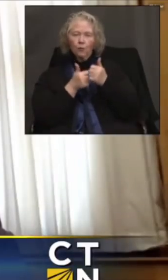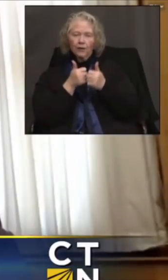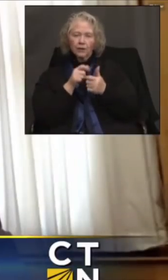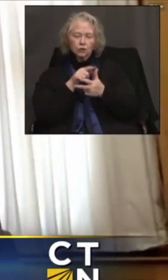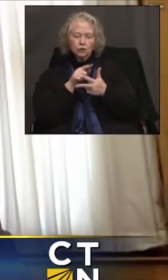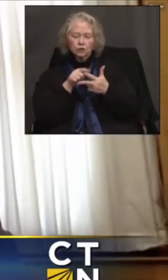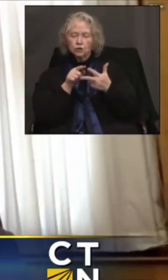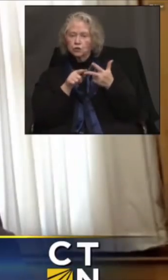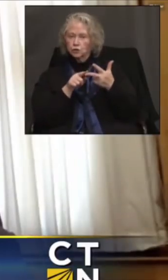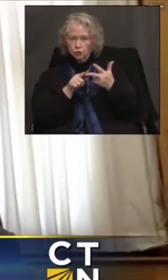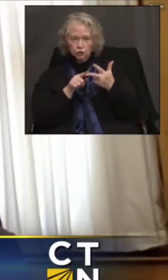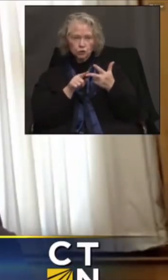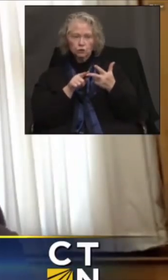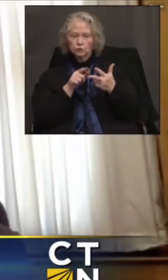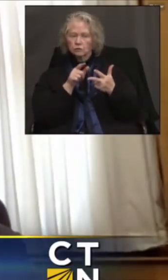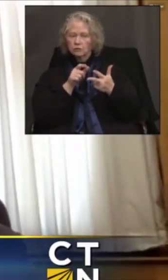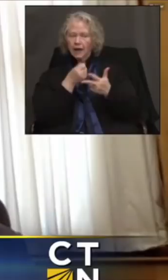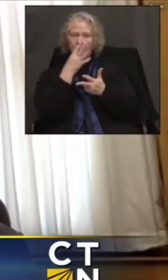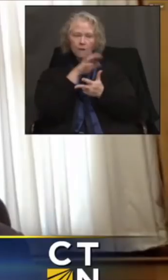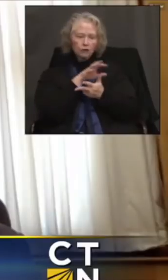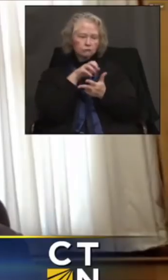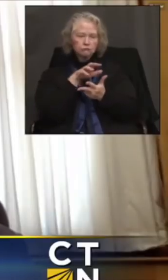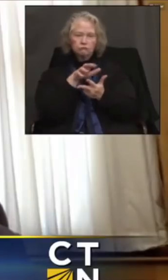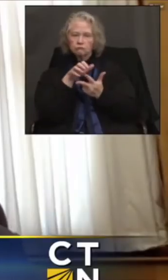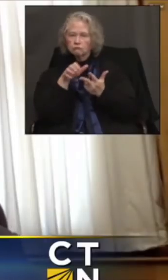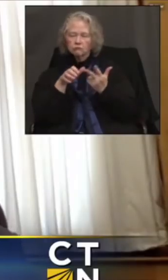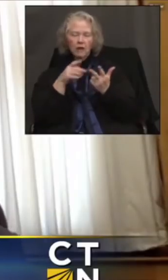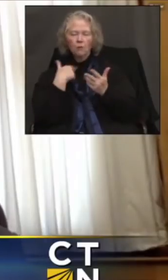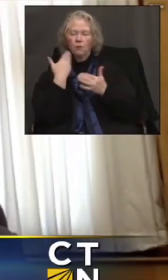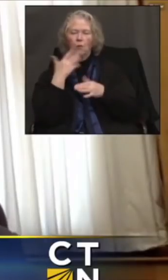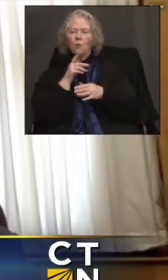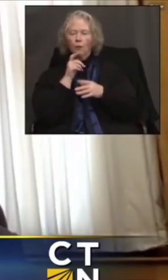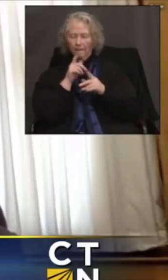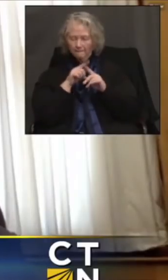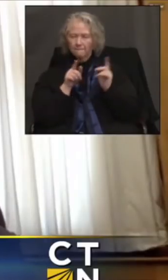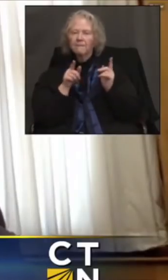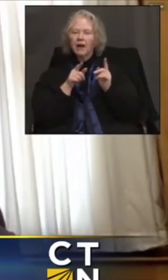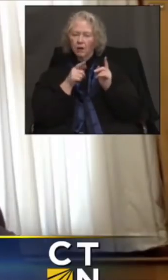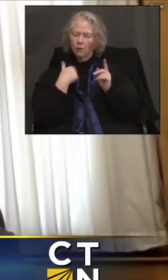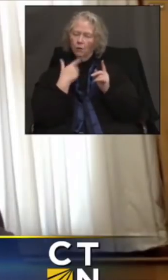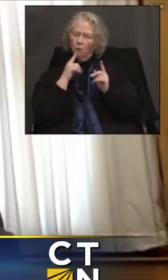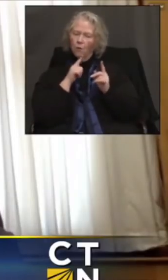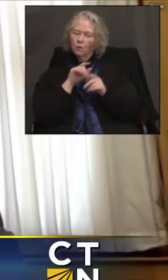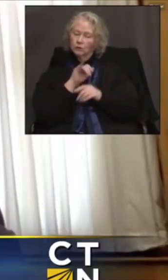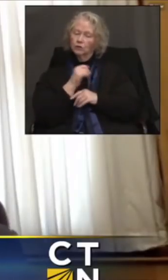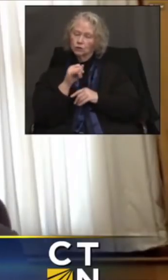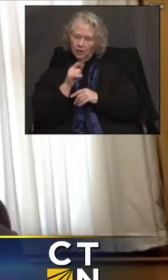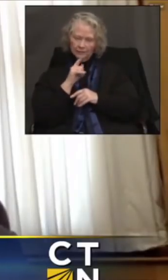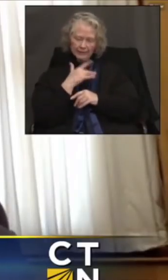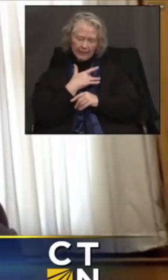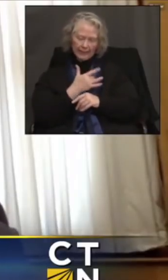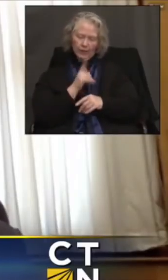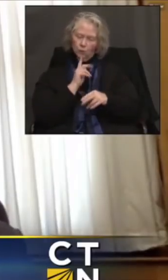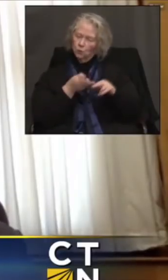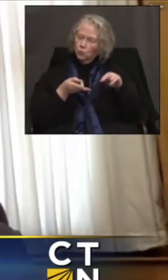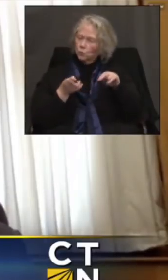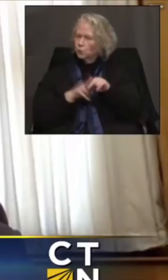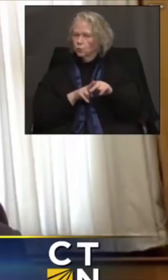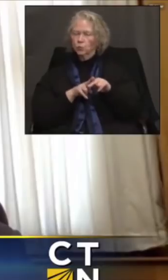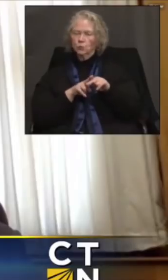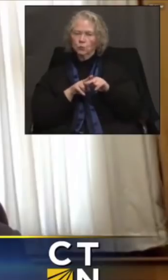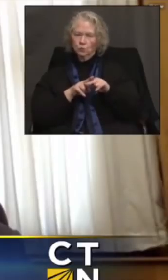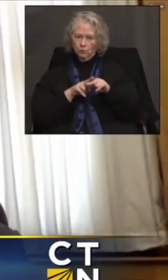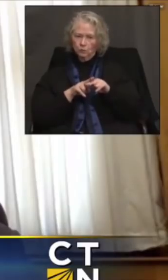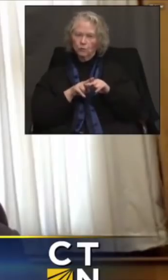channels through which providers in the state get vaccine at this point, but we do know that there will be a significant increase in Johnson & Johnson next week.